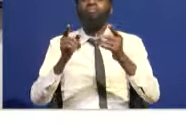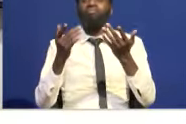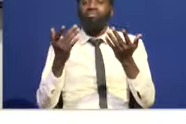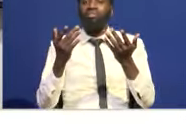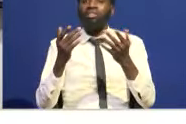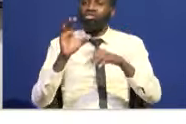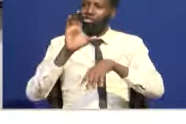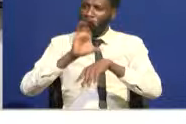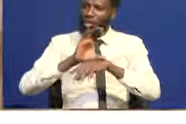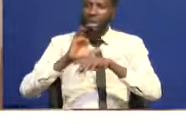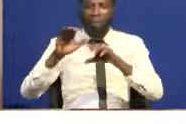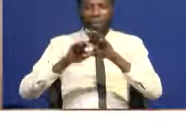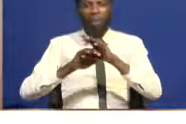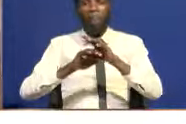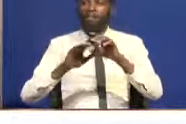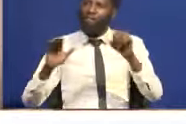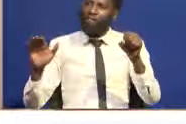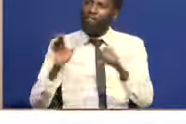church membership.